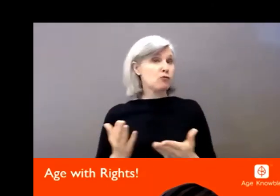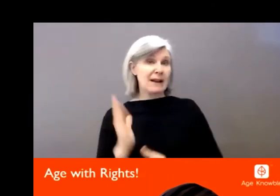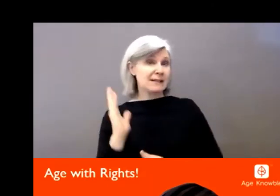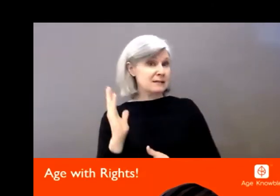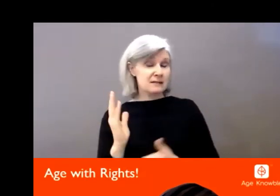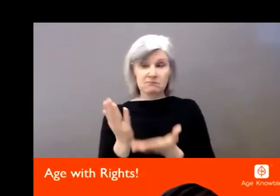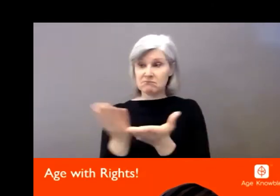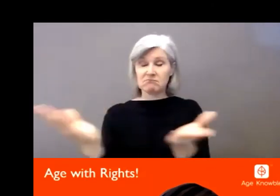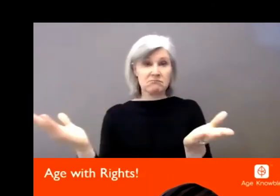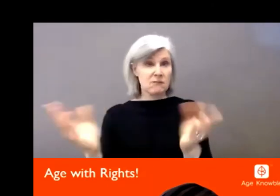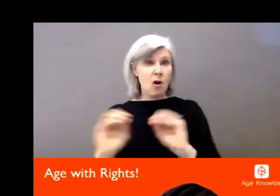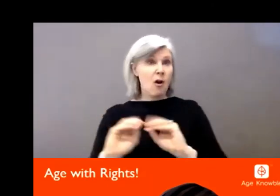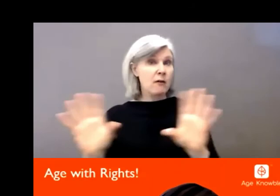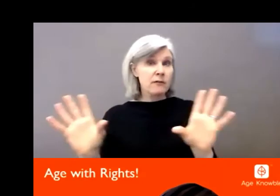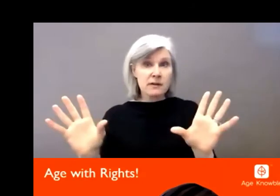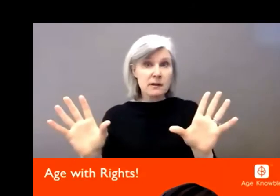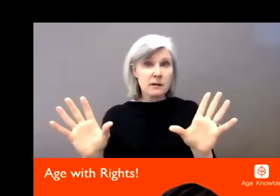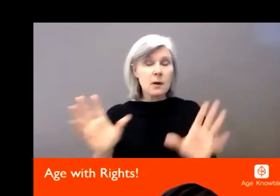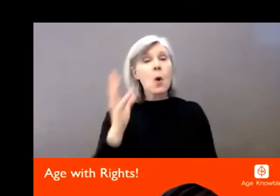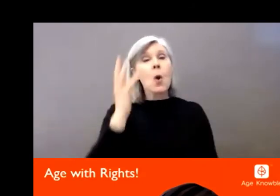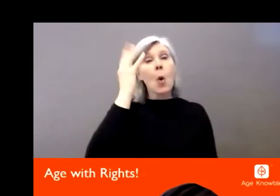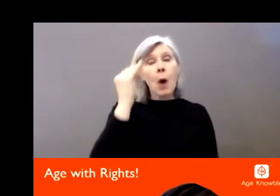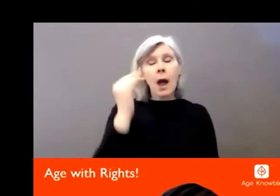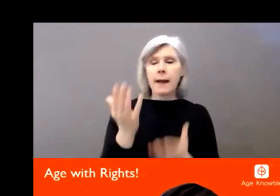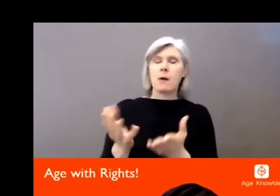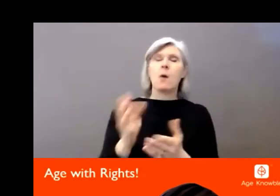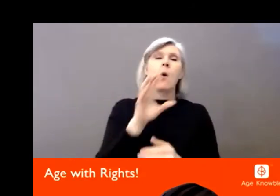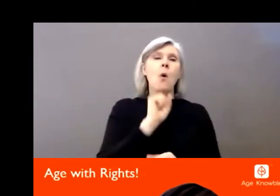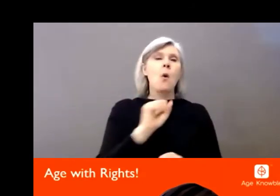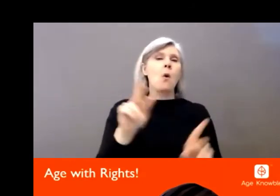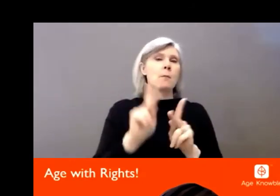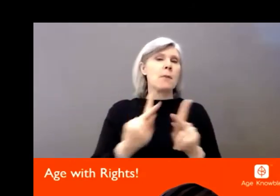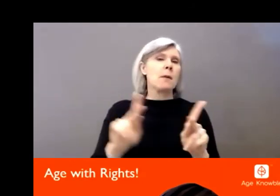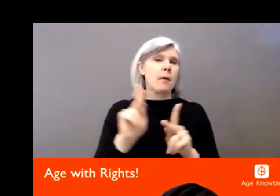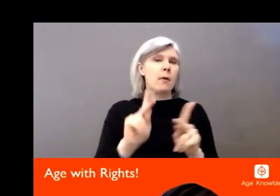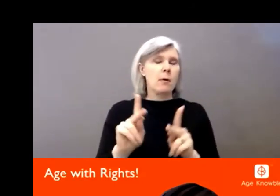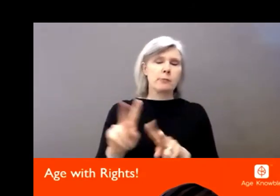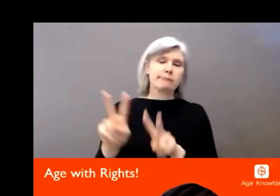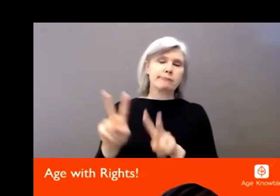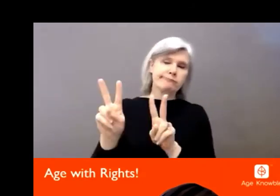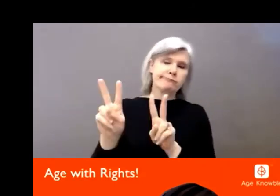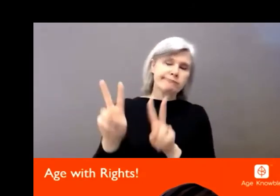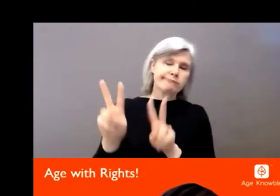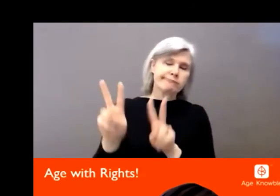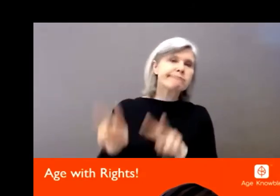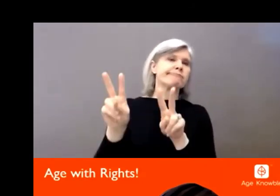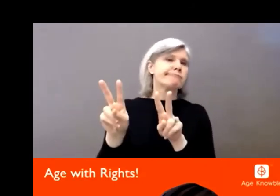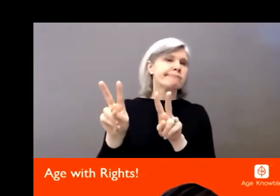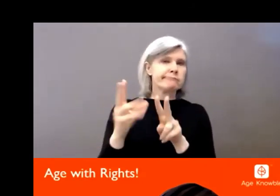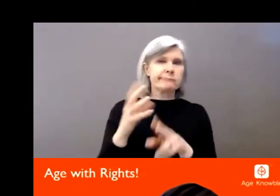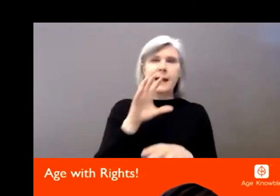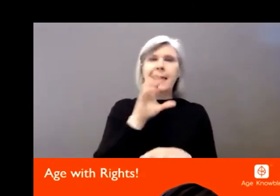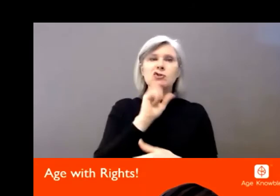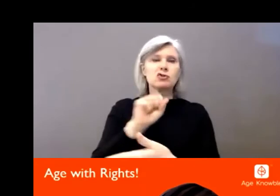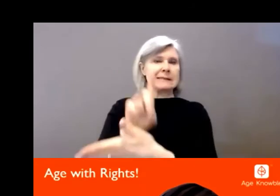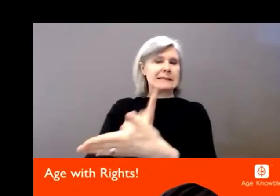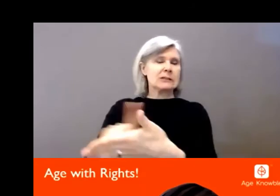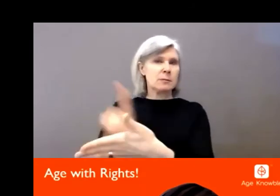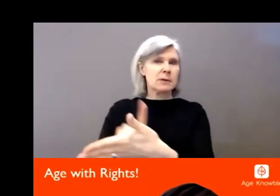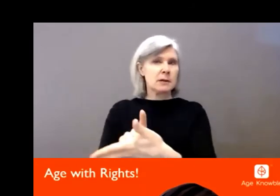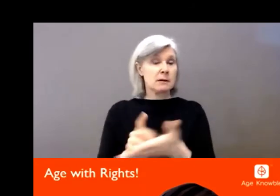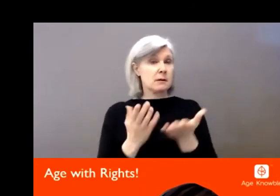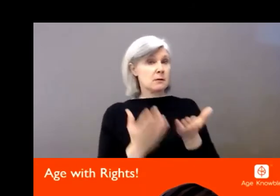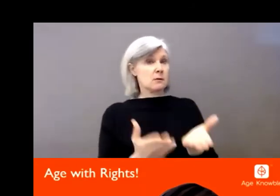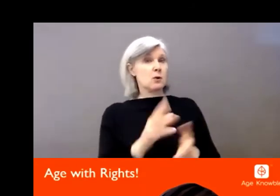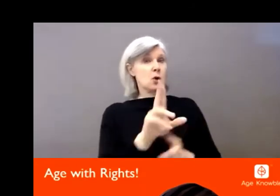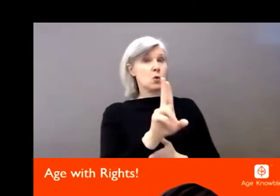people are subjugated to ageism and discrimination, because the UN conventions currently in place do not